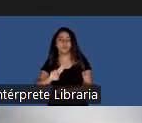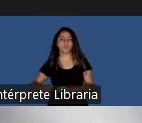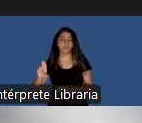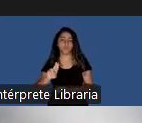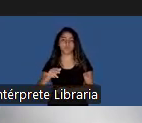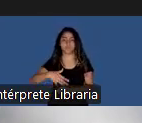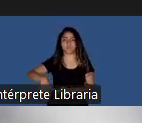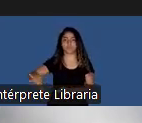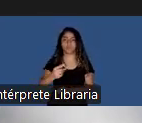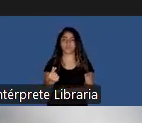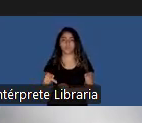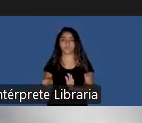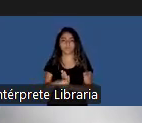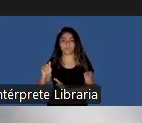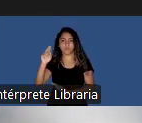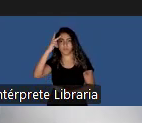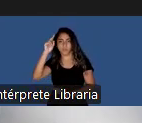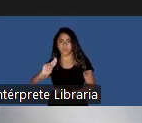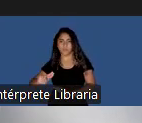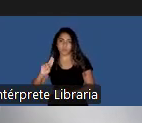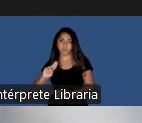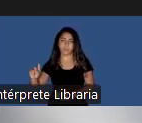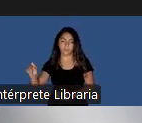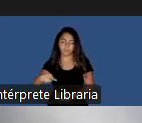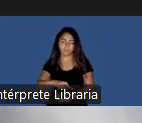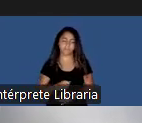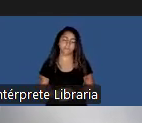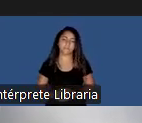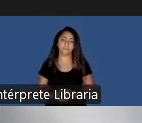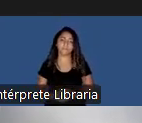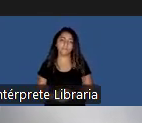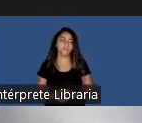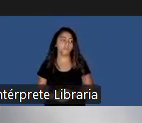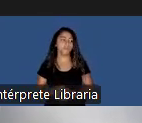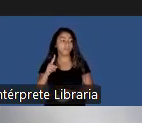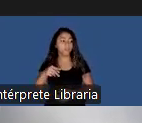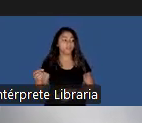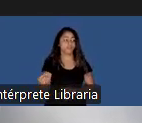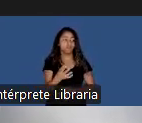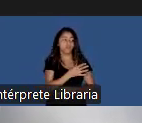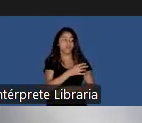and our financial services are more and more used by our clients. An important point,